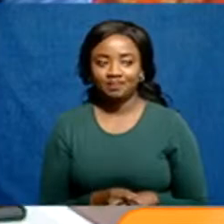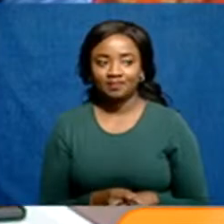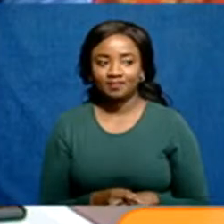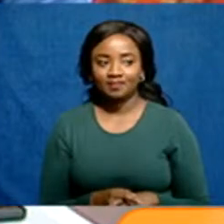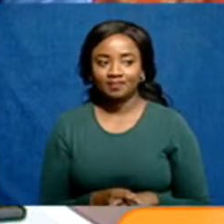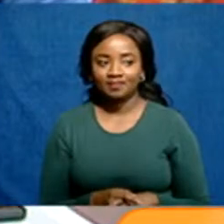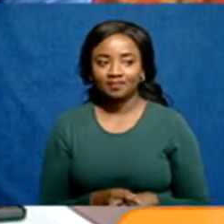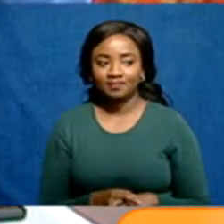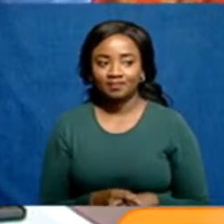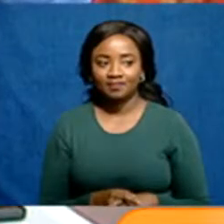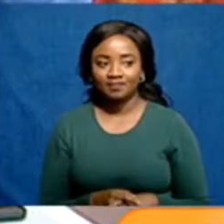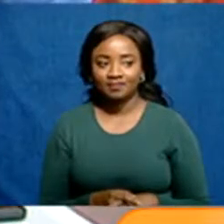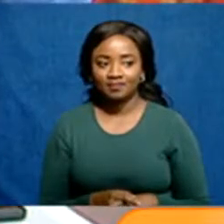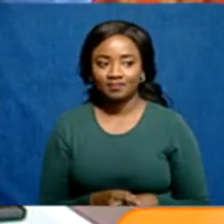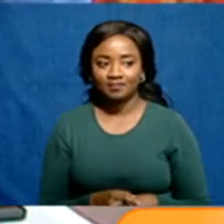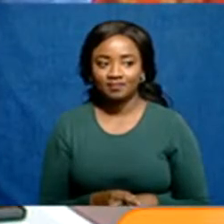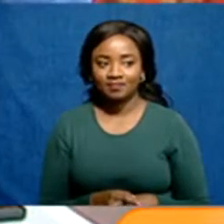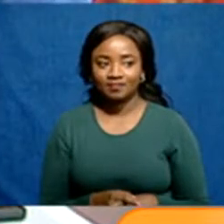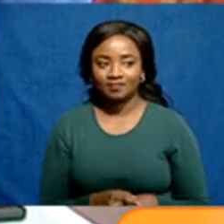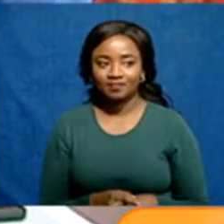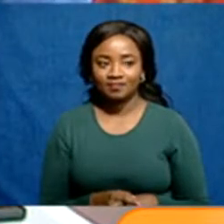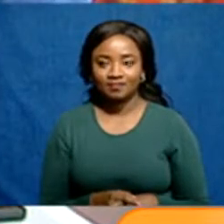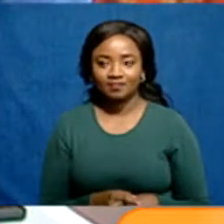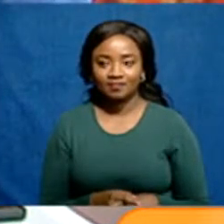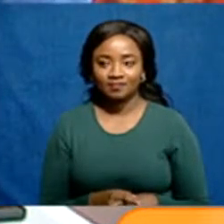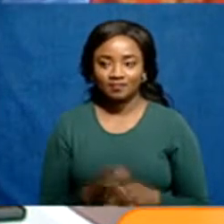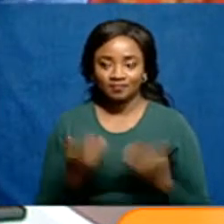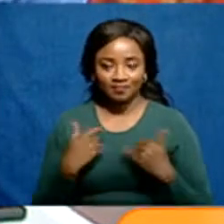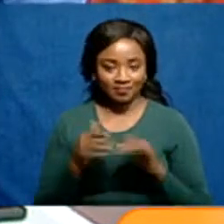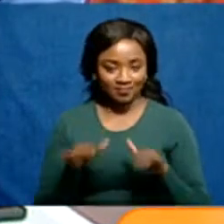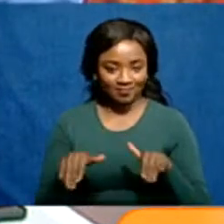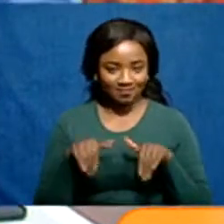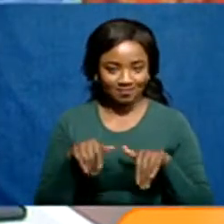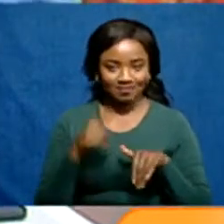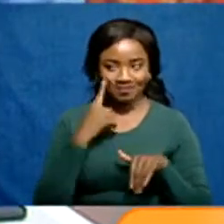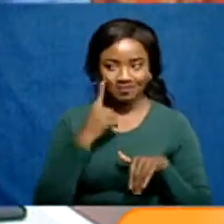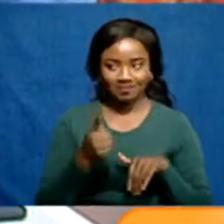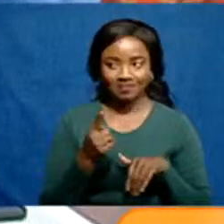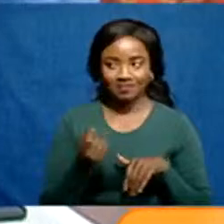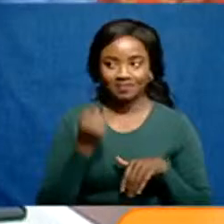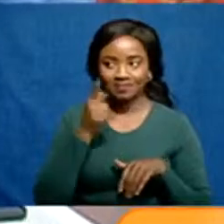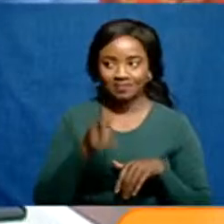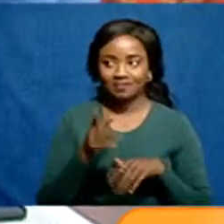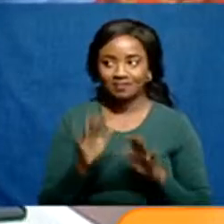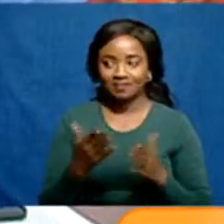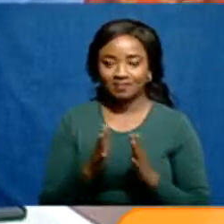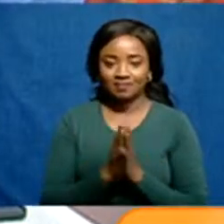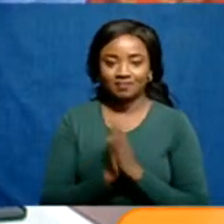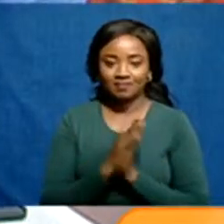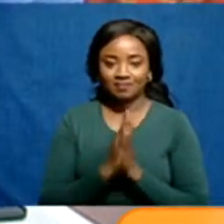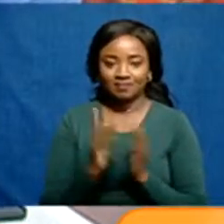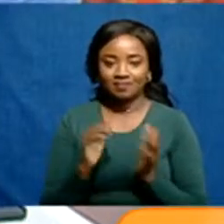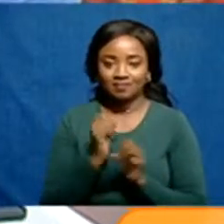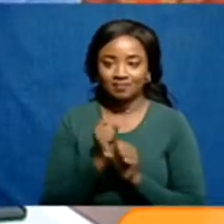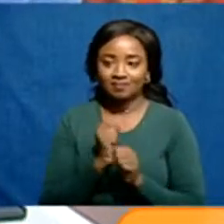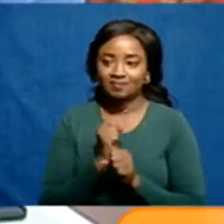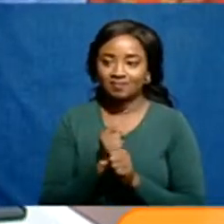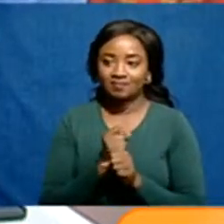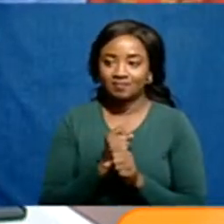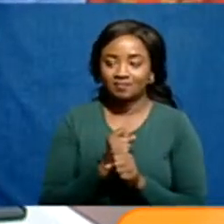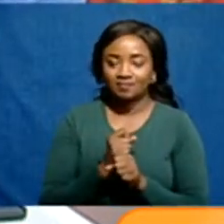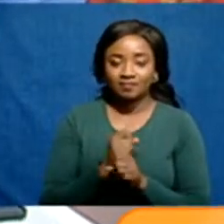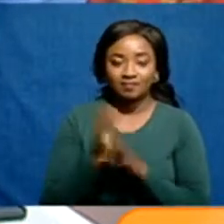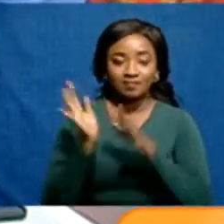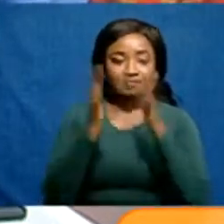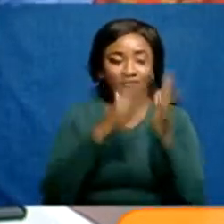And I have been really looking forward to this story because I'm trying to understand how it works. Mm. Now, as weather becomes increasingly erratic, accurate